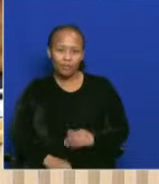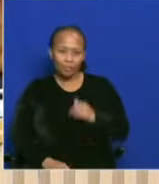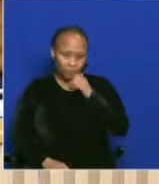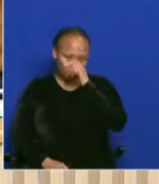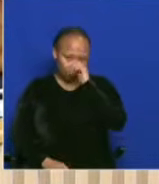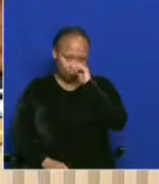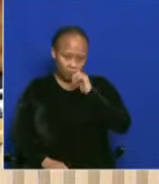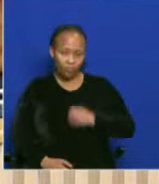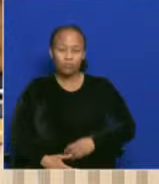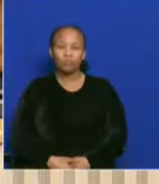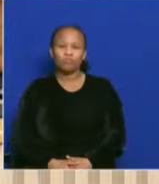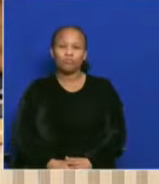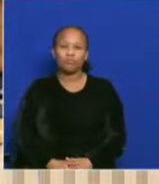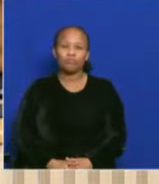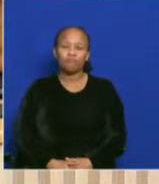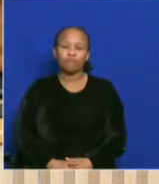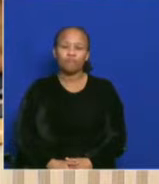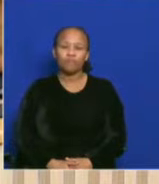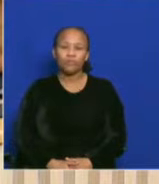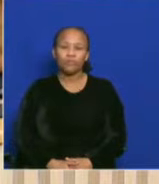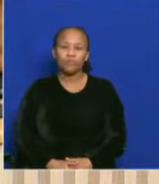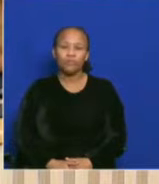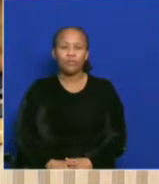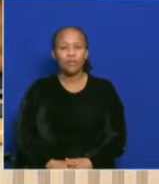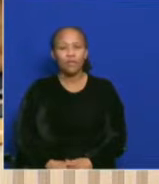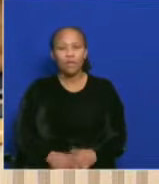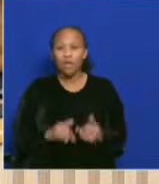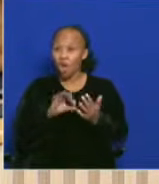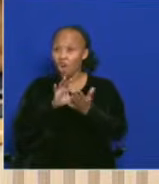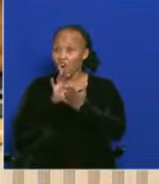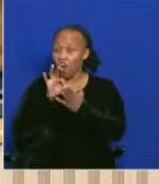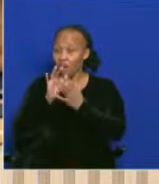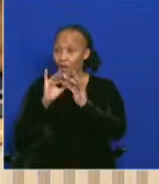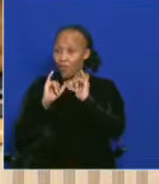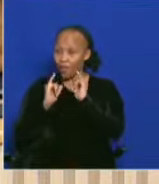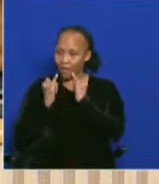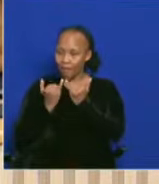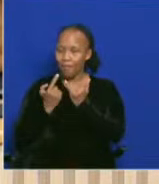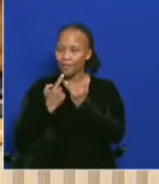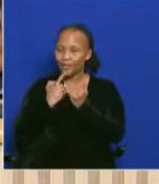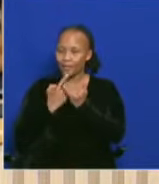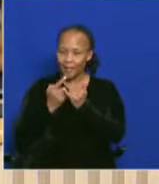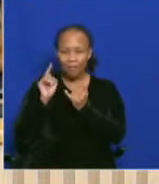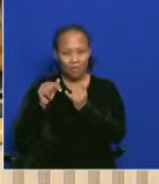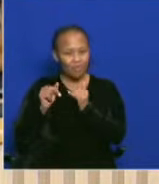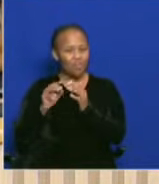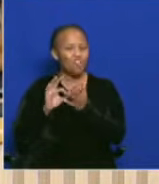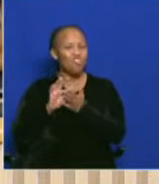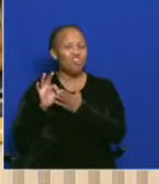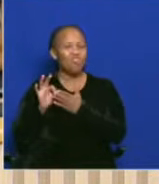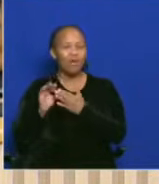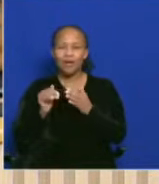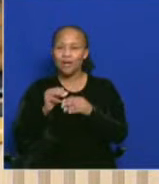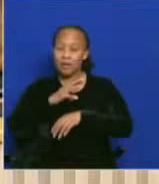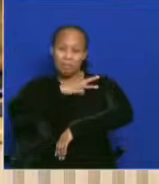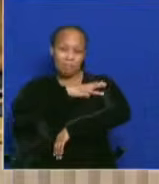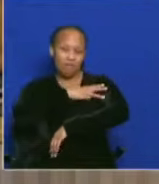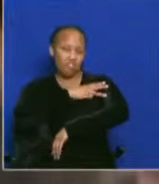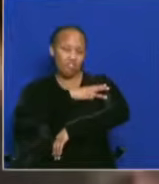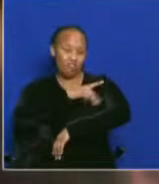obviously a contract with Siberia to be the project manager for the rolling out of a rather complicated IT system, in